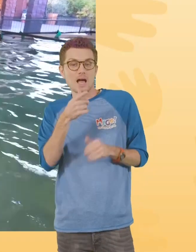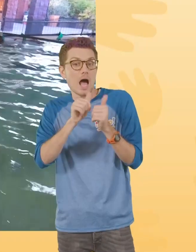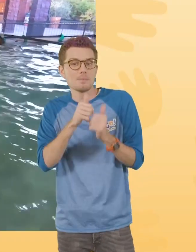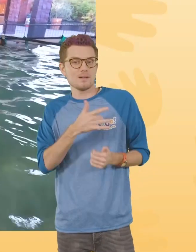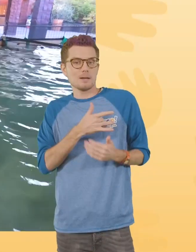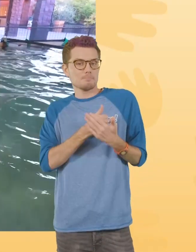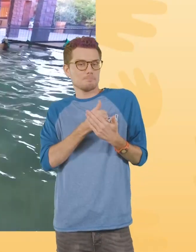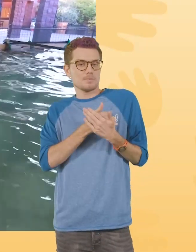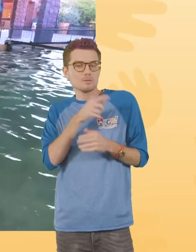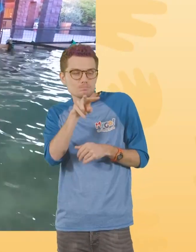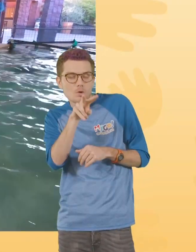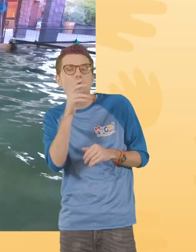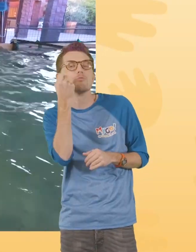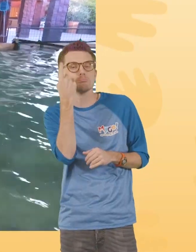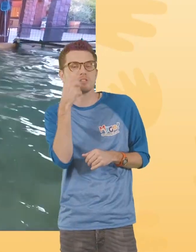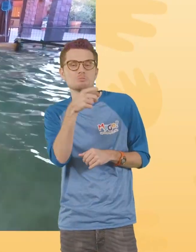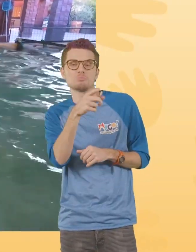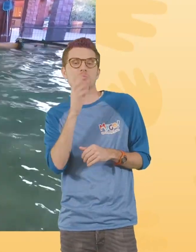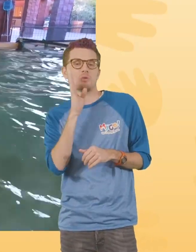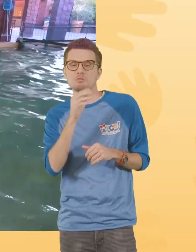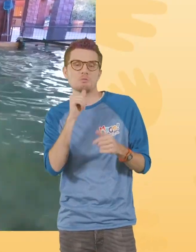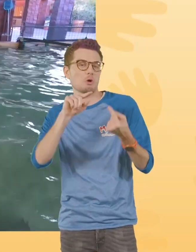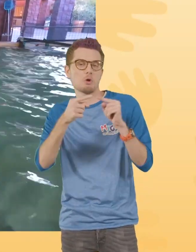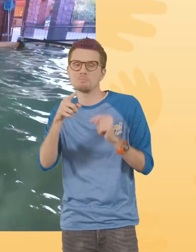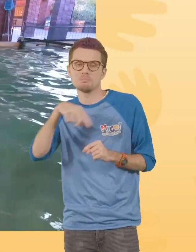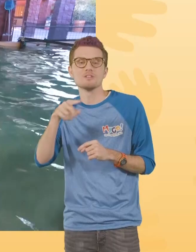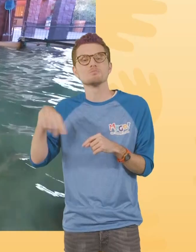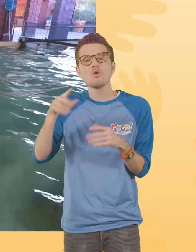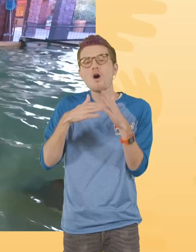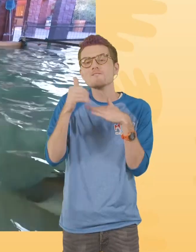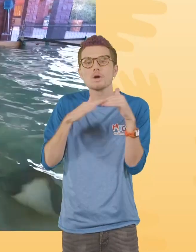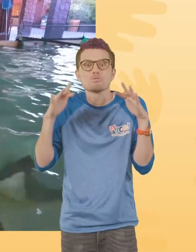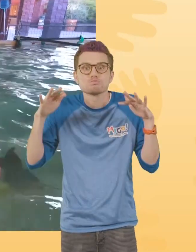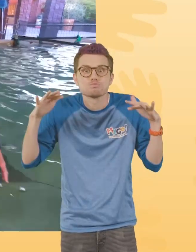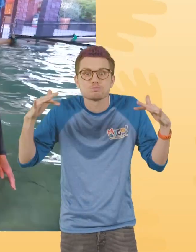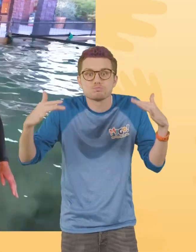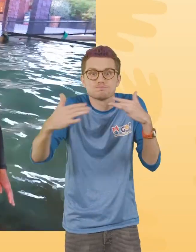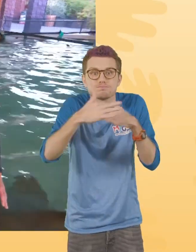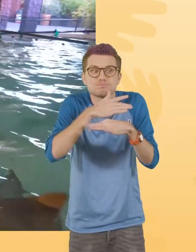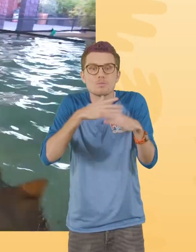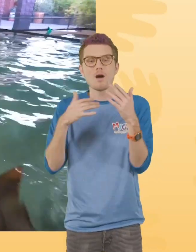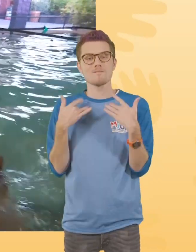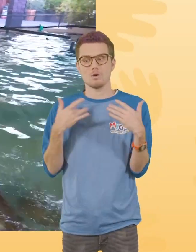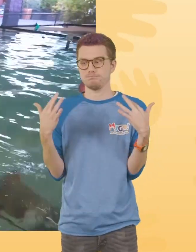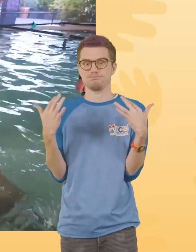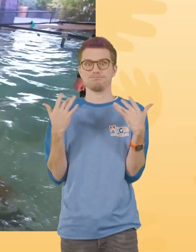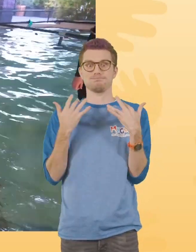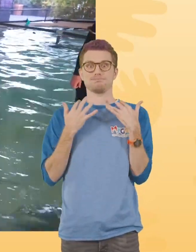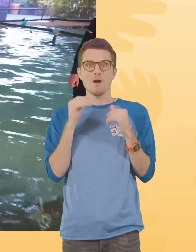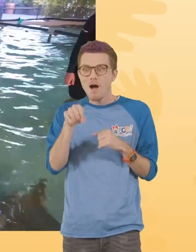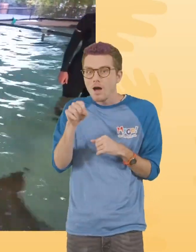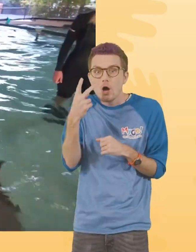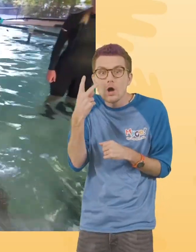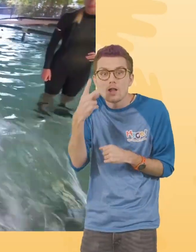Okay. They're understanding that you're not going to hurt them, and so they're coming closer and closer. Whoa. As they're getting more and more comfortable with you. Yeah. Look at them.